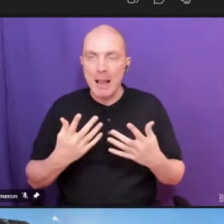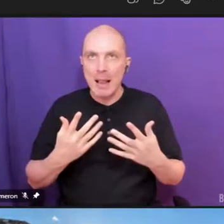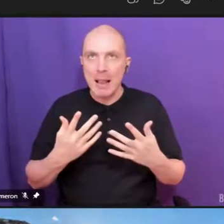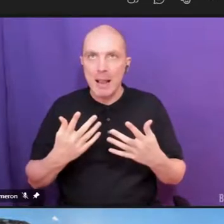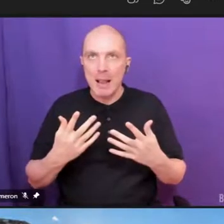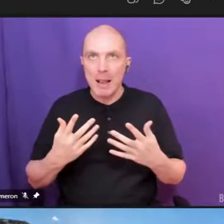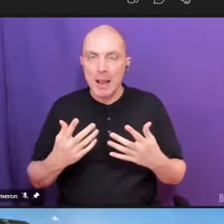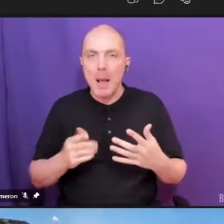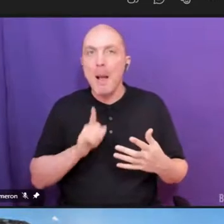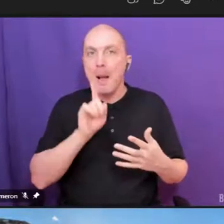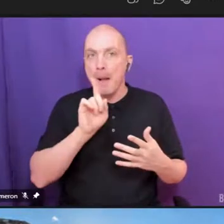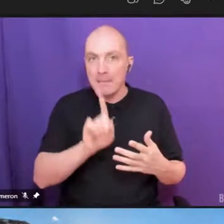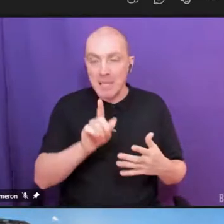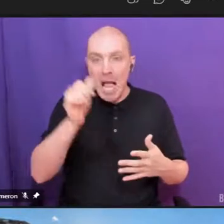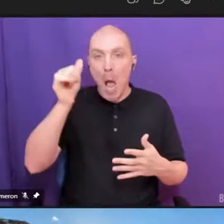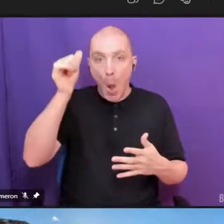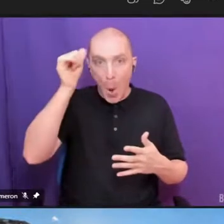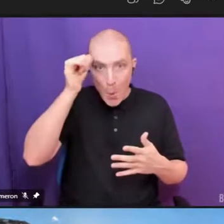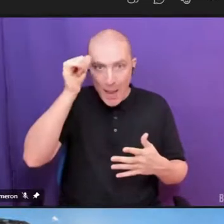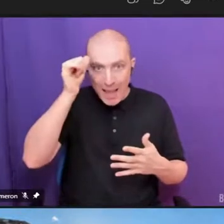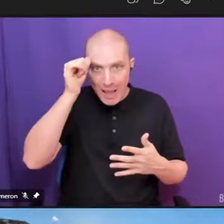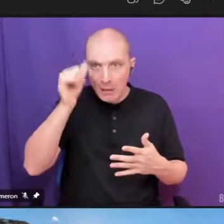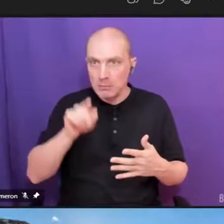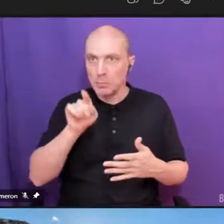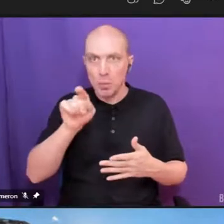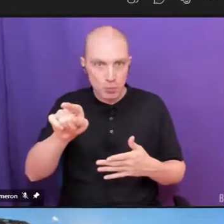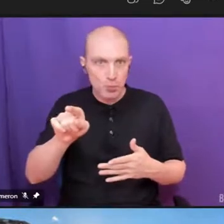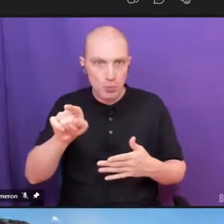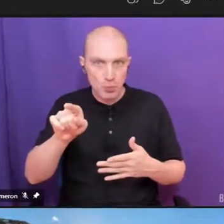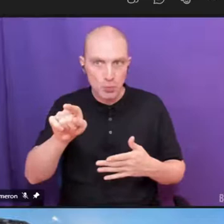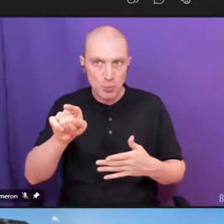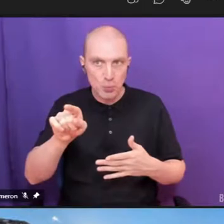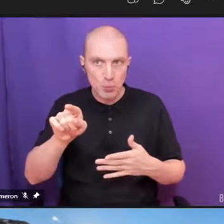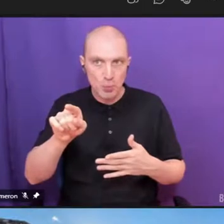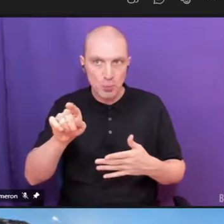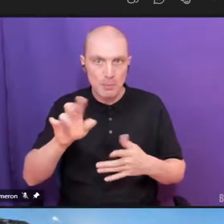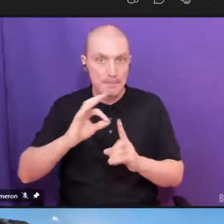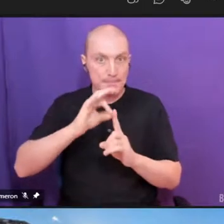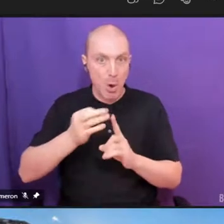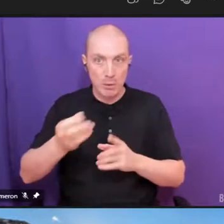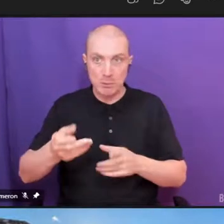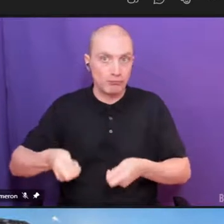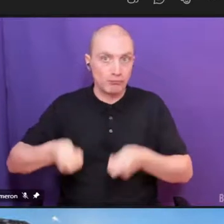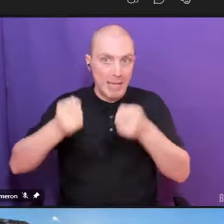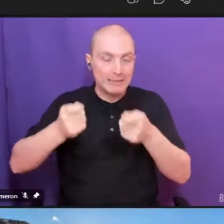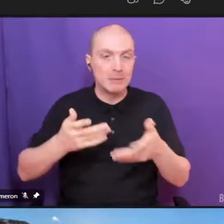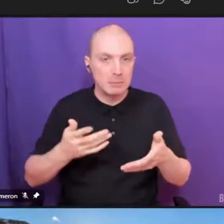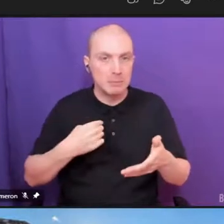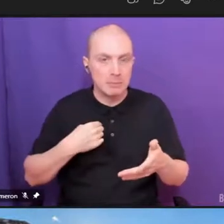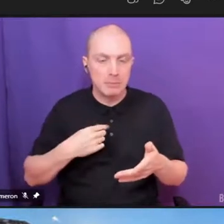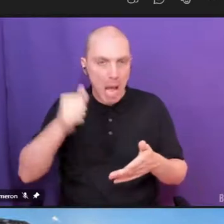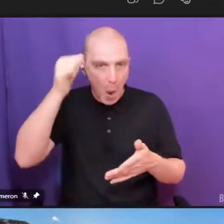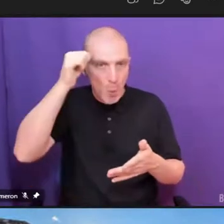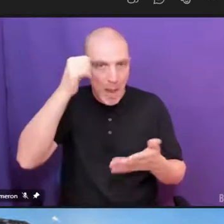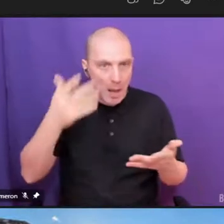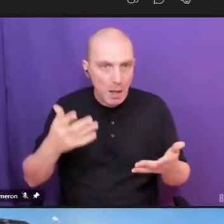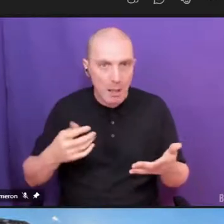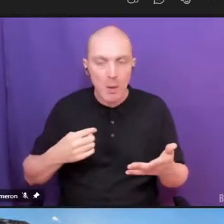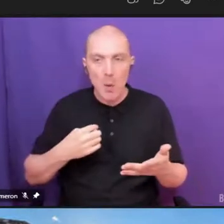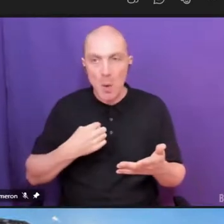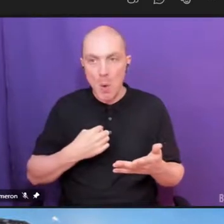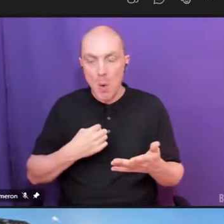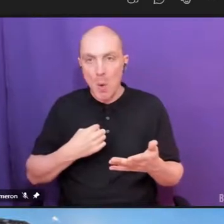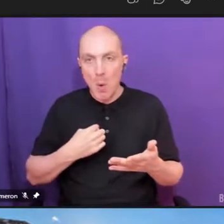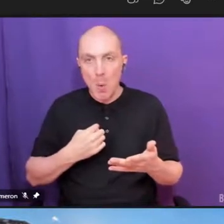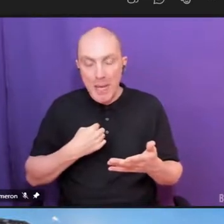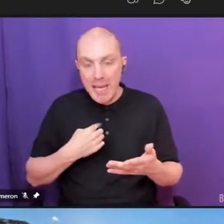the point that you're making, and it's something that we're picking up with our colleagues around looking at the top risk, the extent